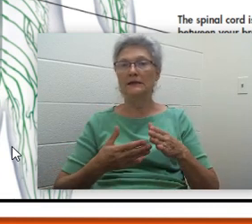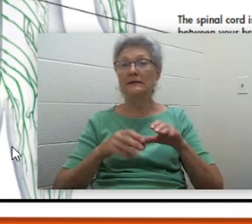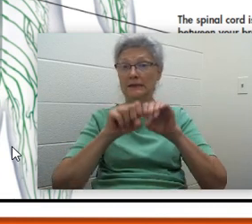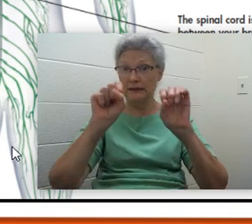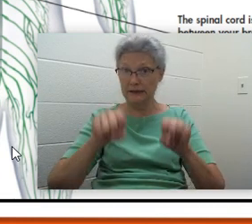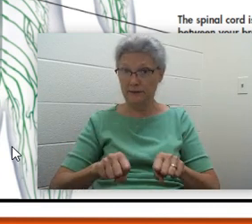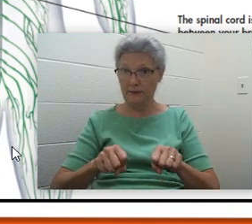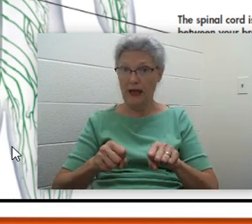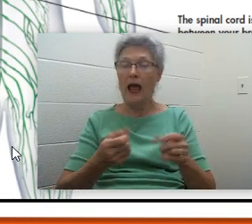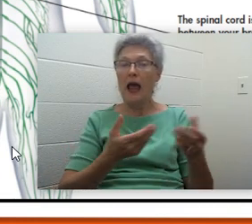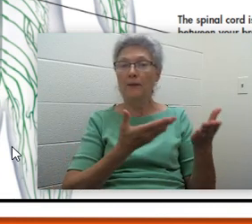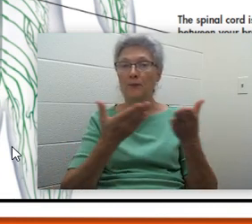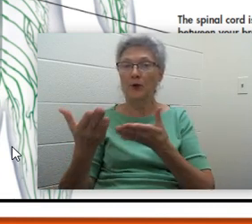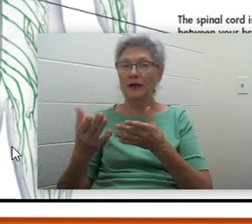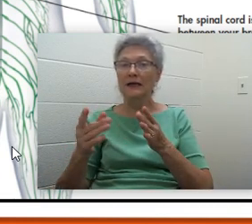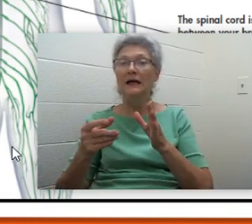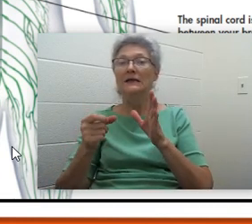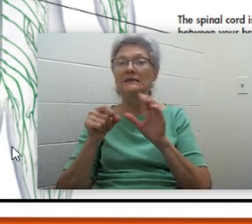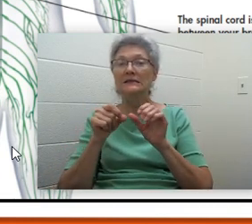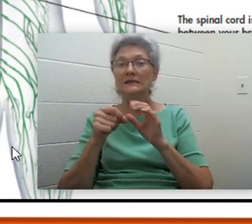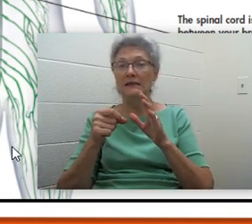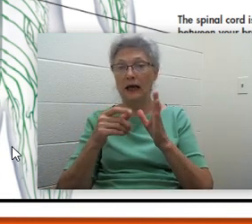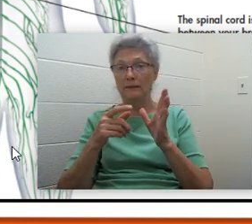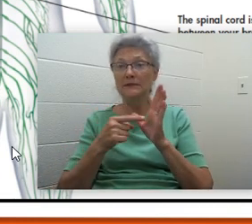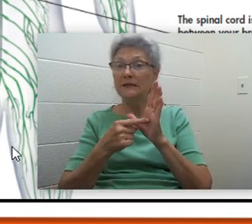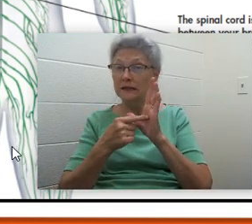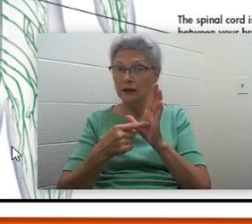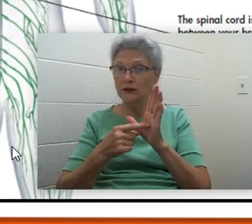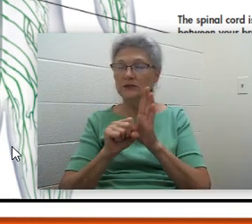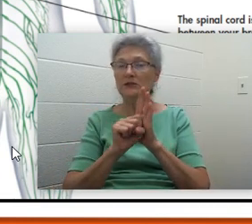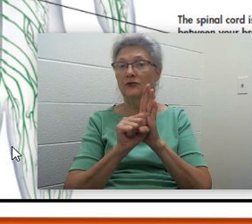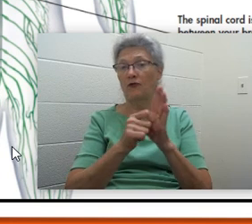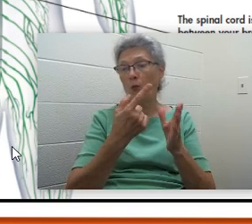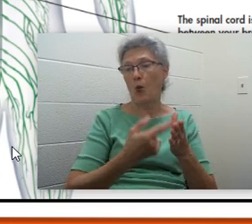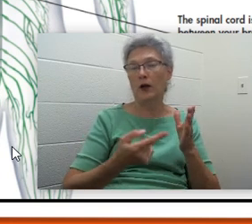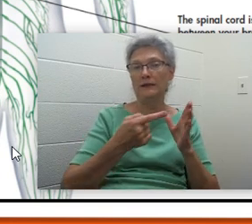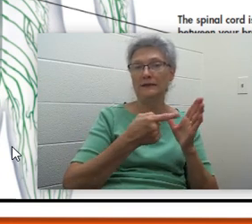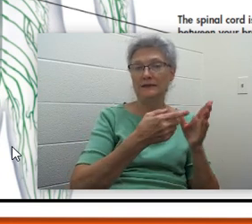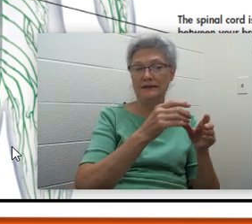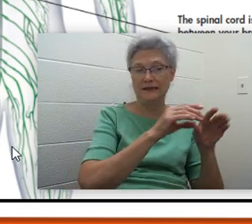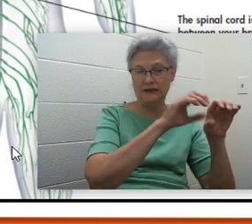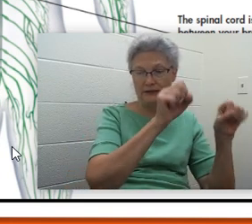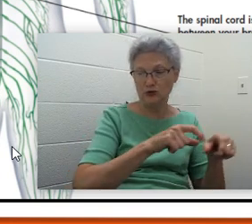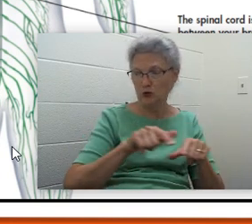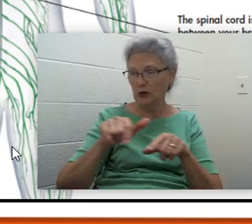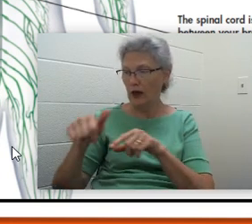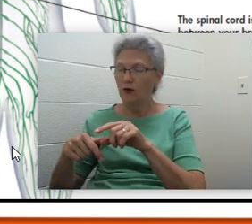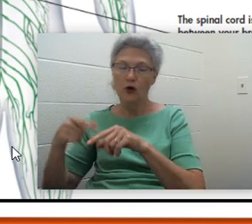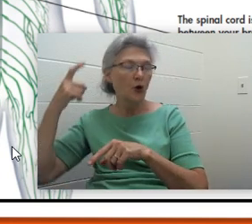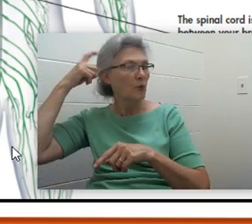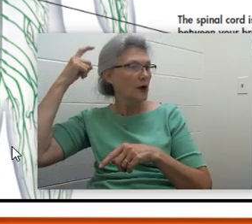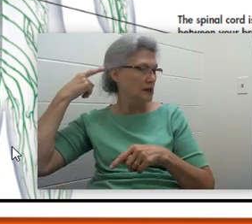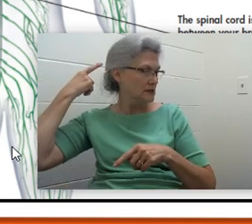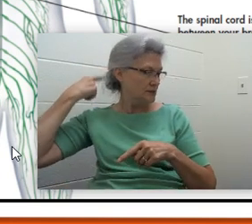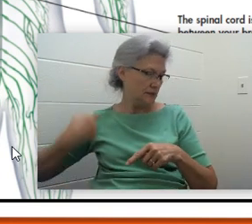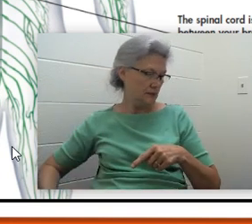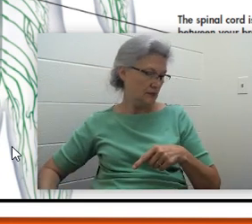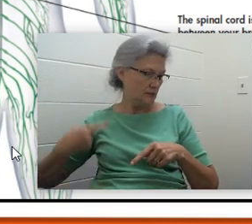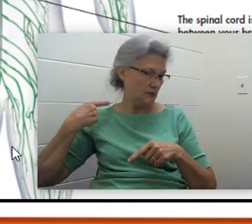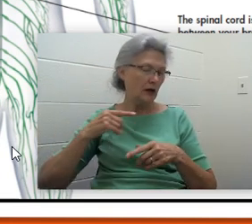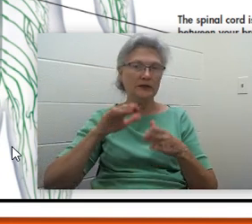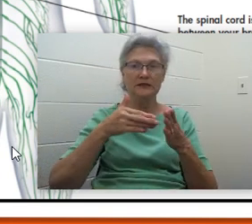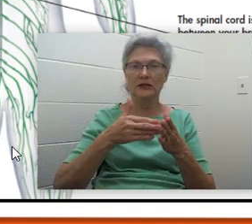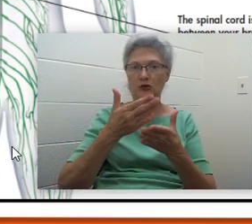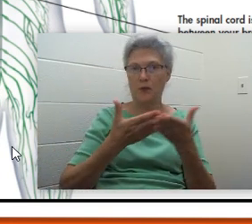and carries signals from one system to another. Your brain and spinal cord are parts of your central nervous system.